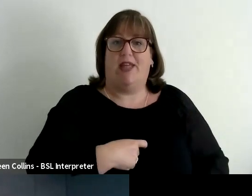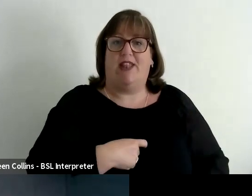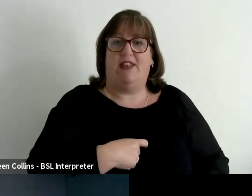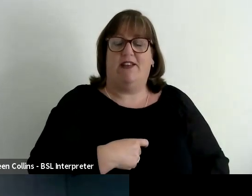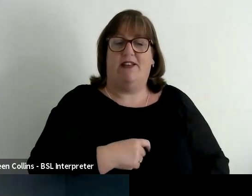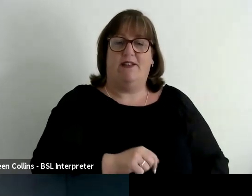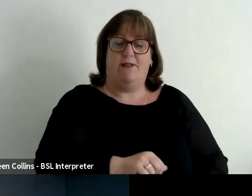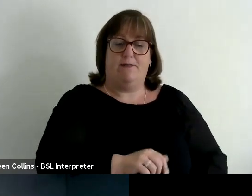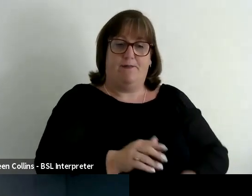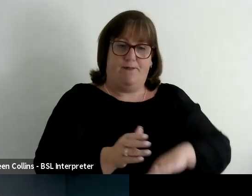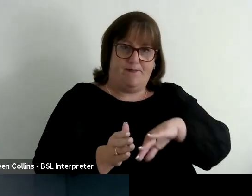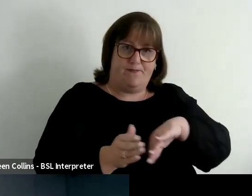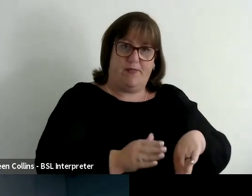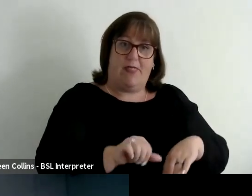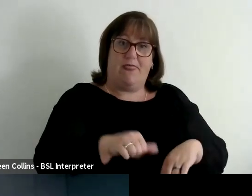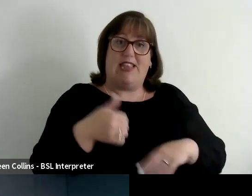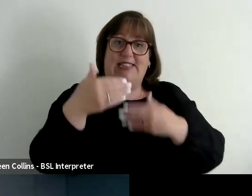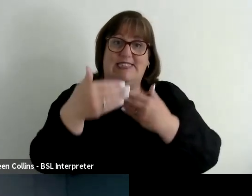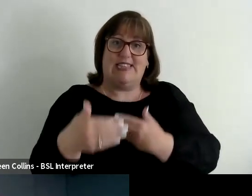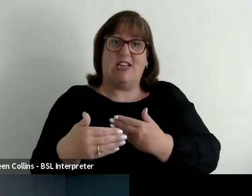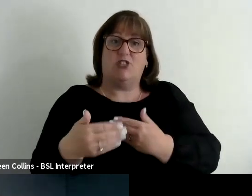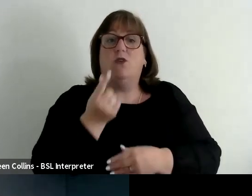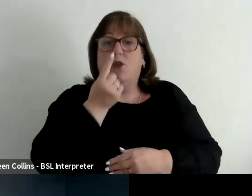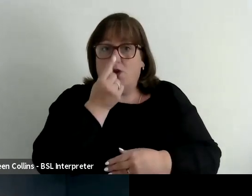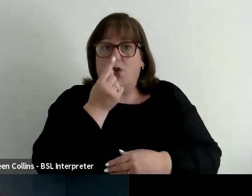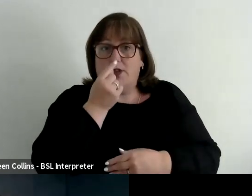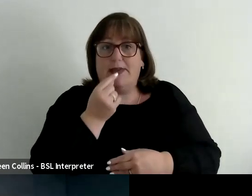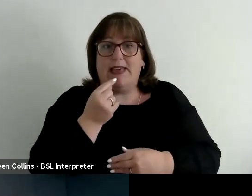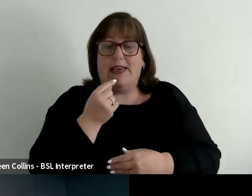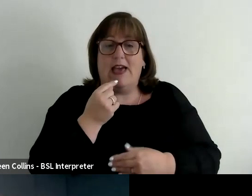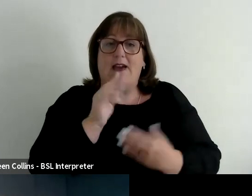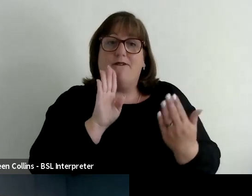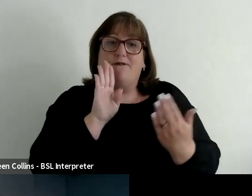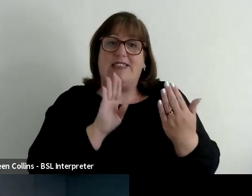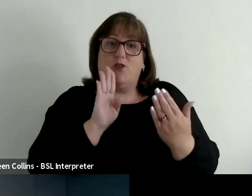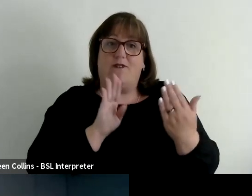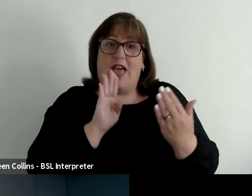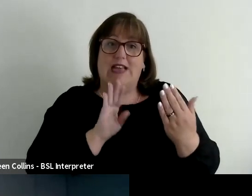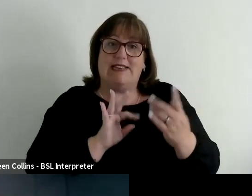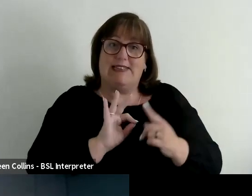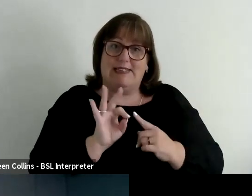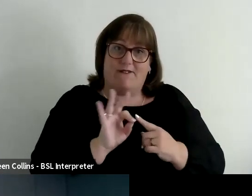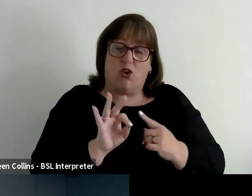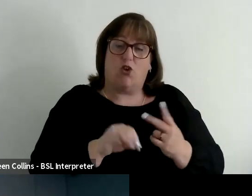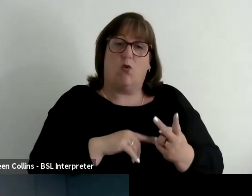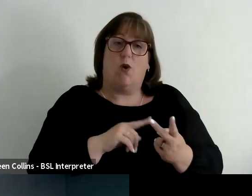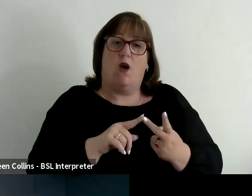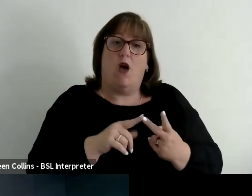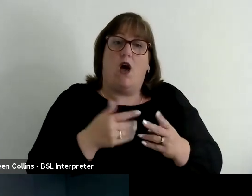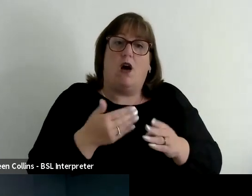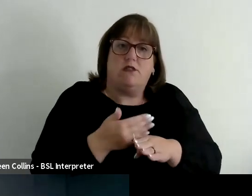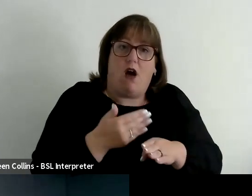a form of face-to-face interview. It could be a task. It could be an assessment